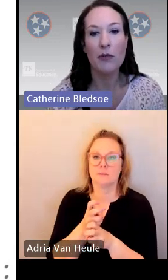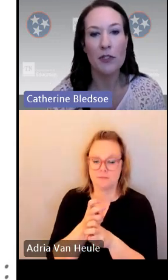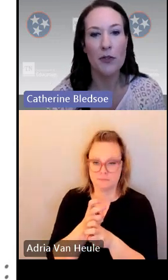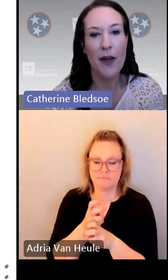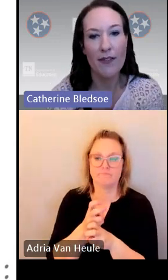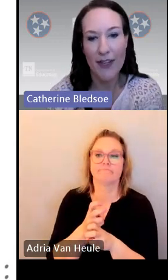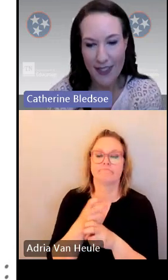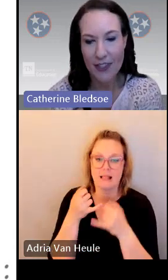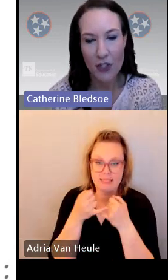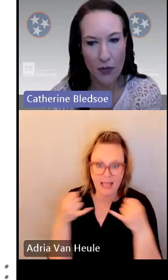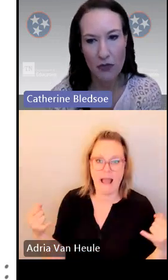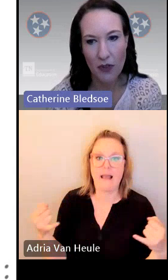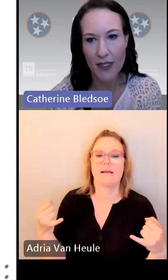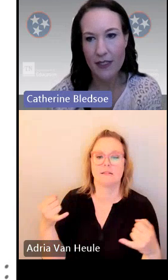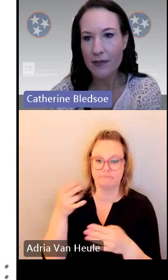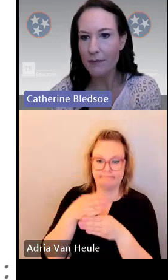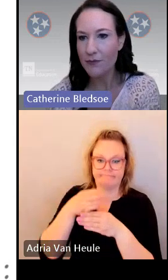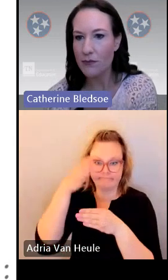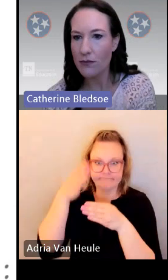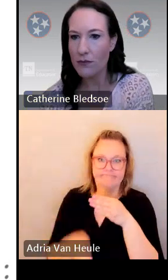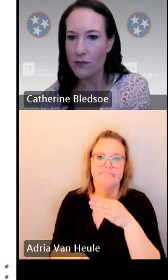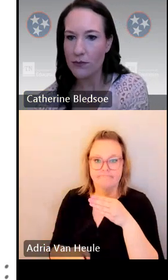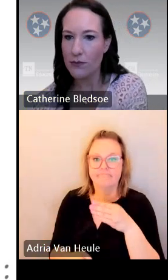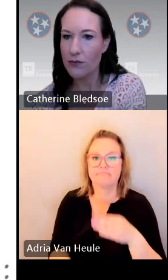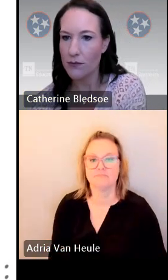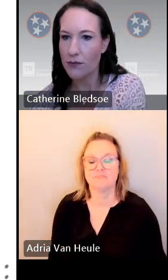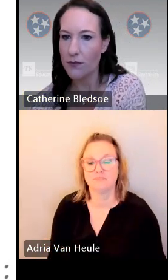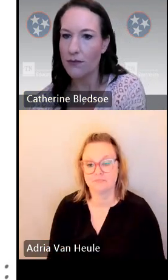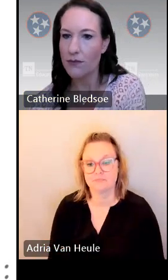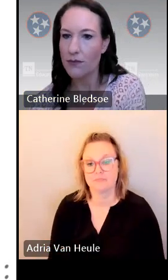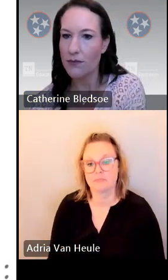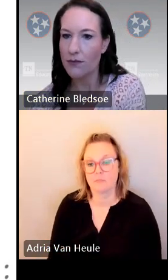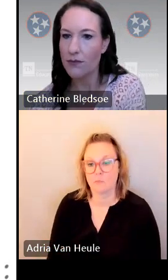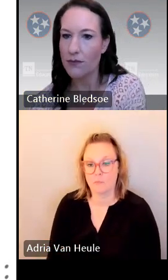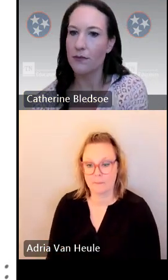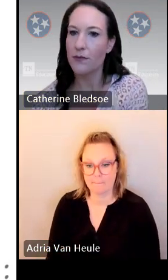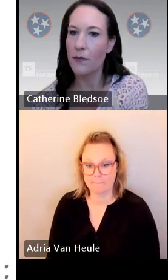are able to have access to those funds.